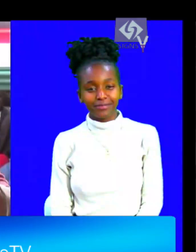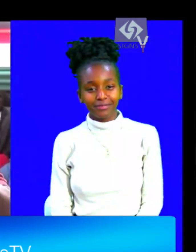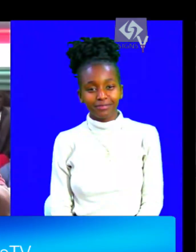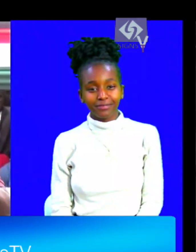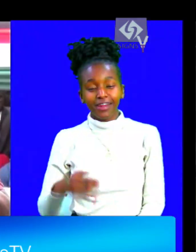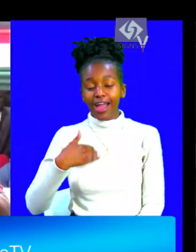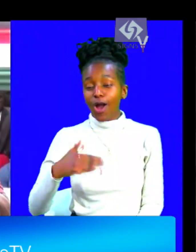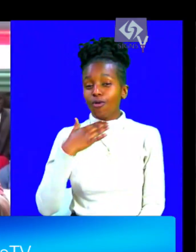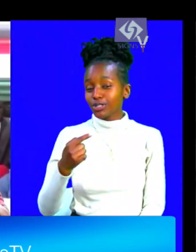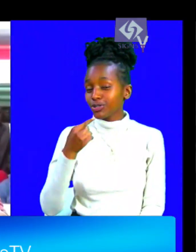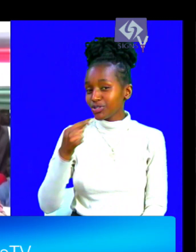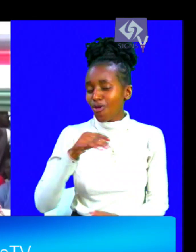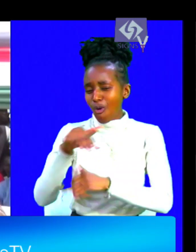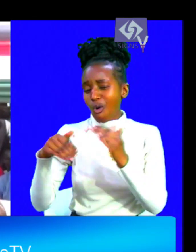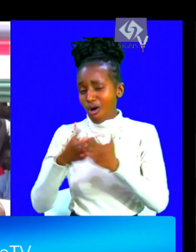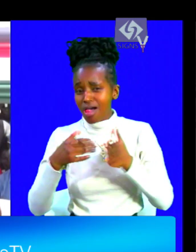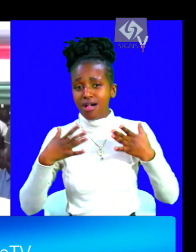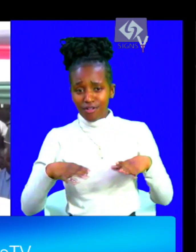Talk to the cartels in the energy sector.